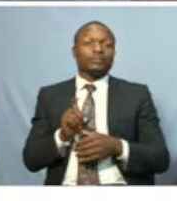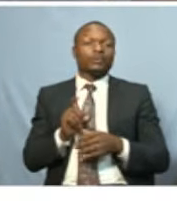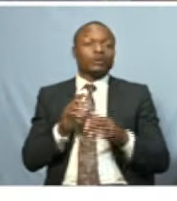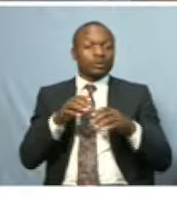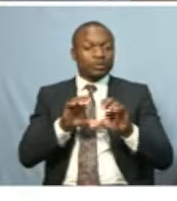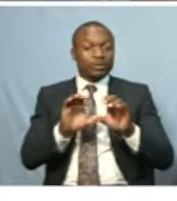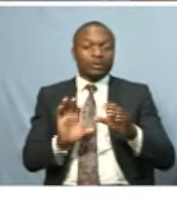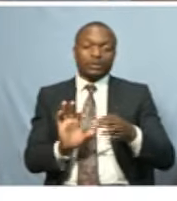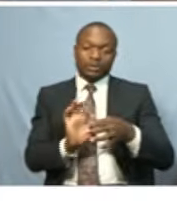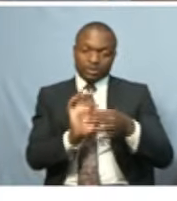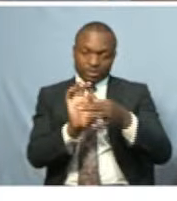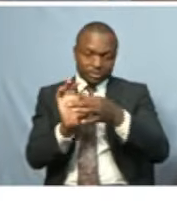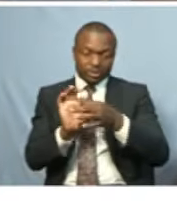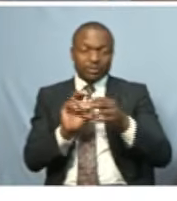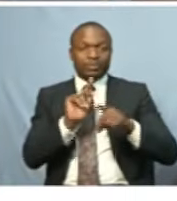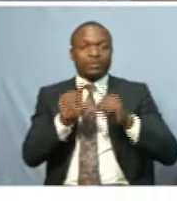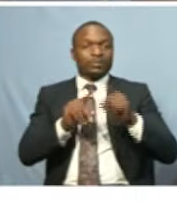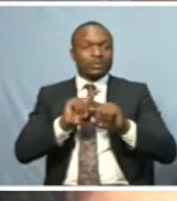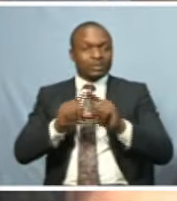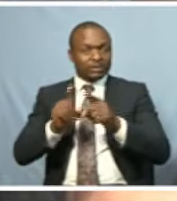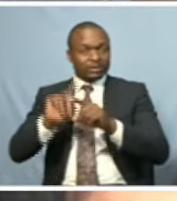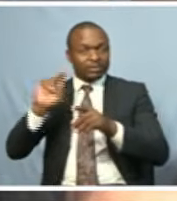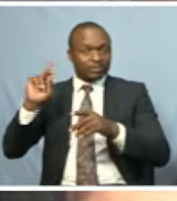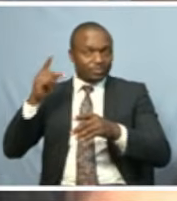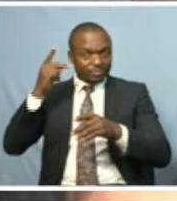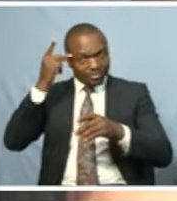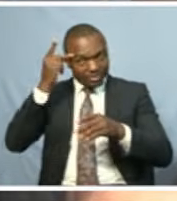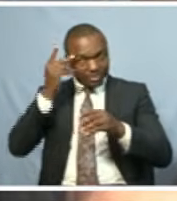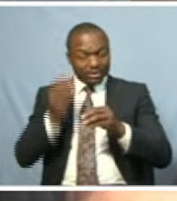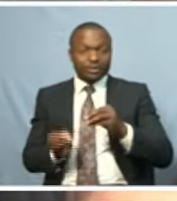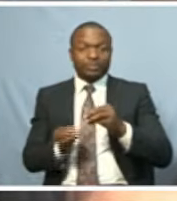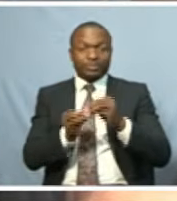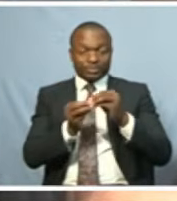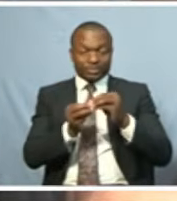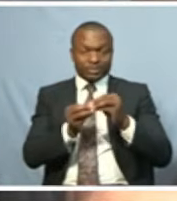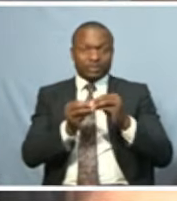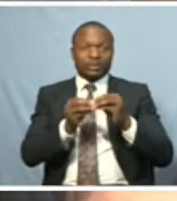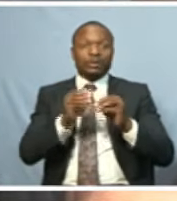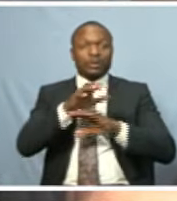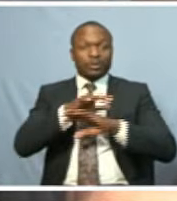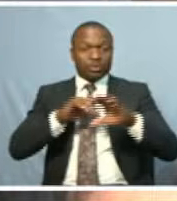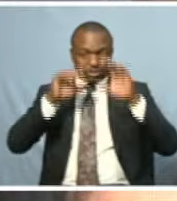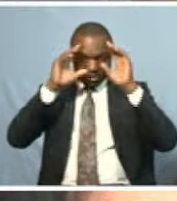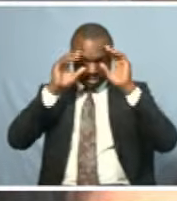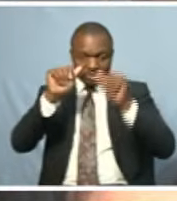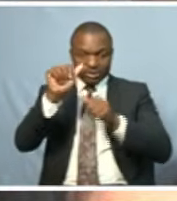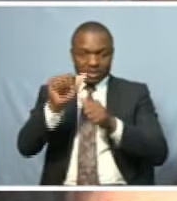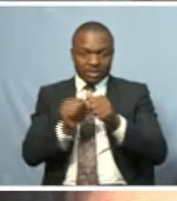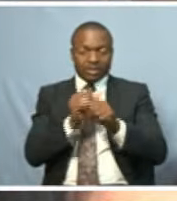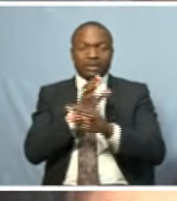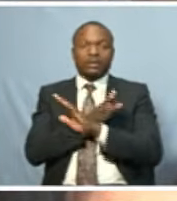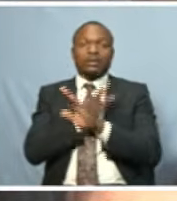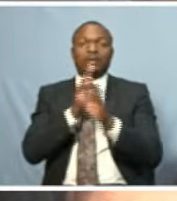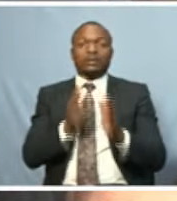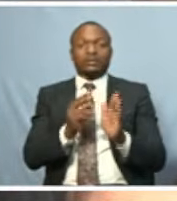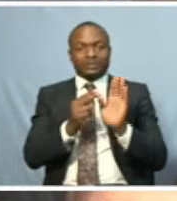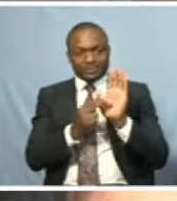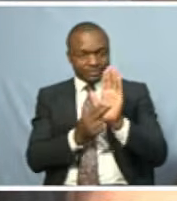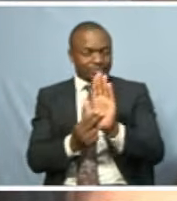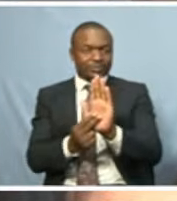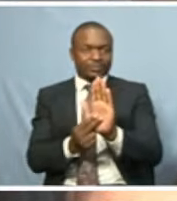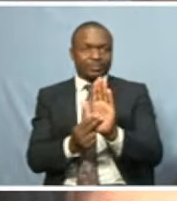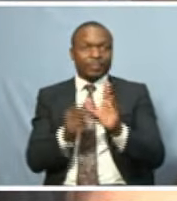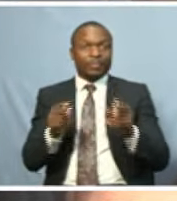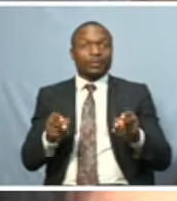people despite our political affiliations. I echo the President's call that for every Zambian to demonstrate